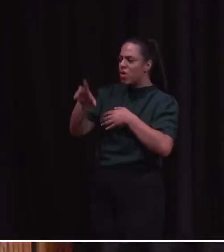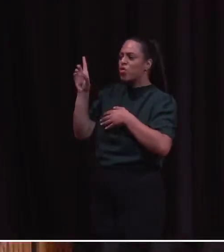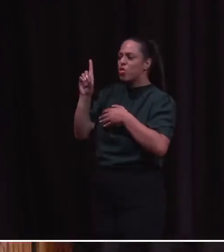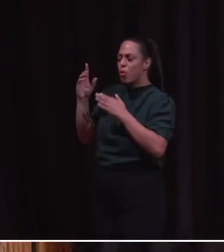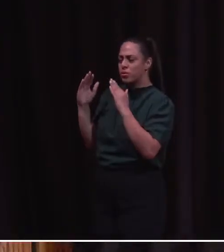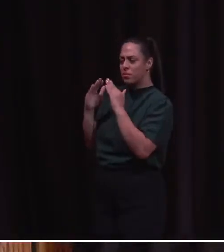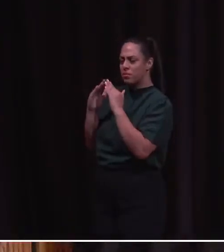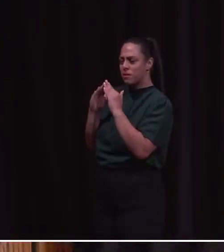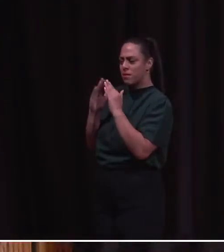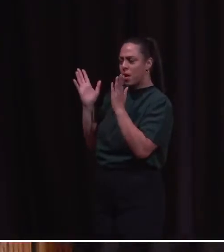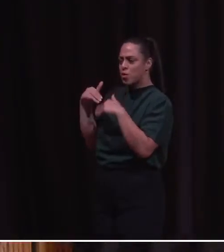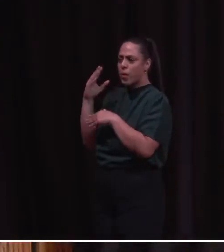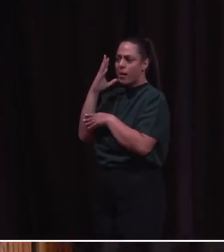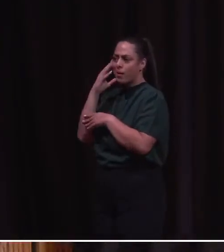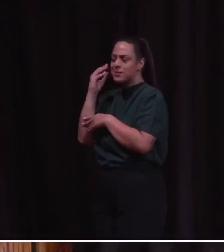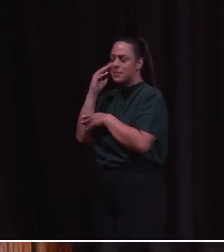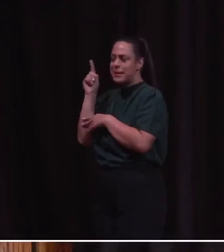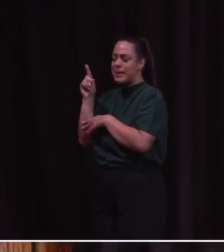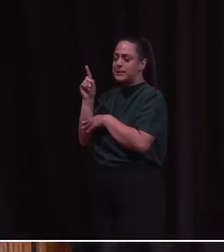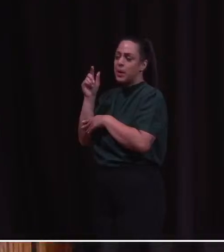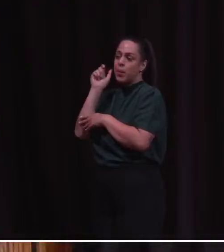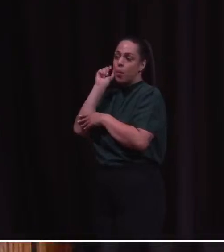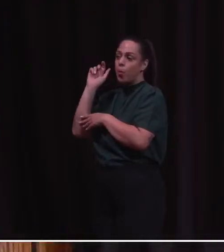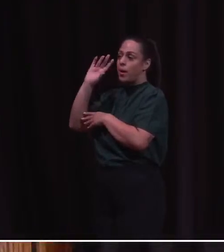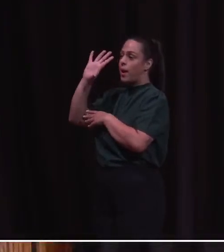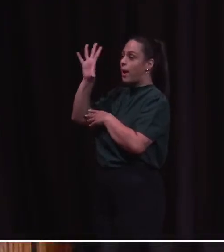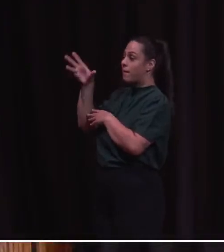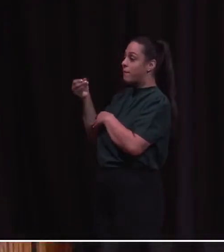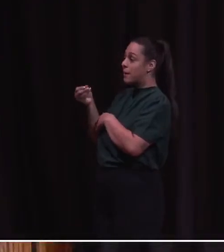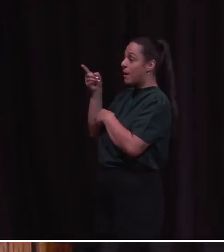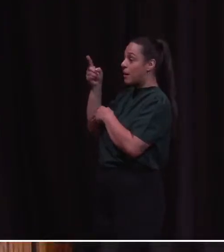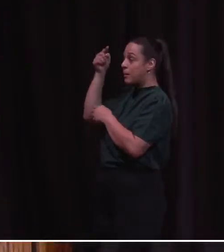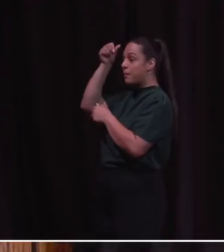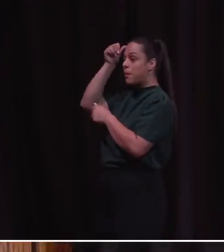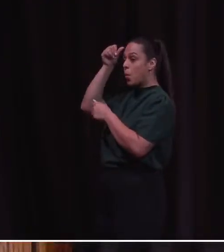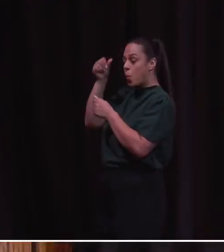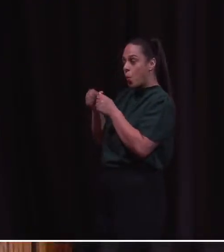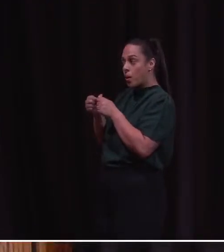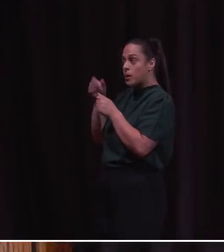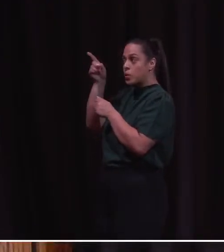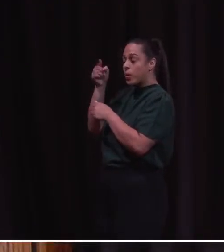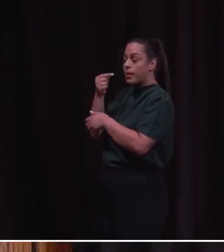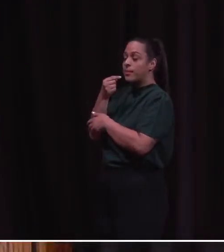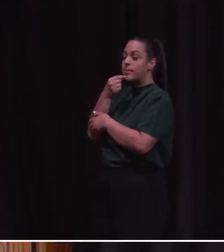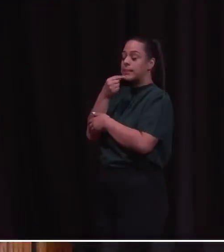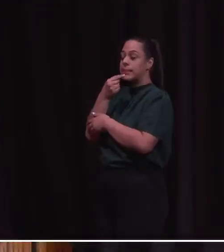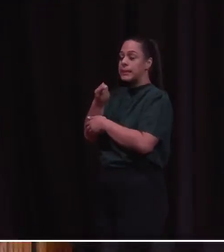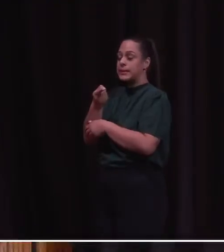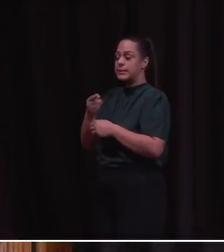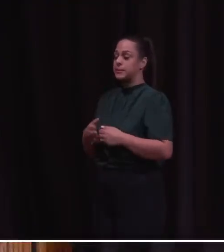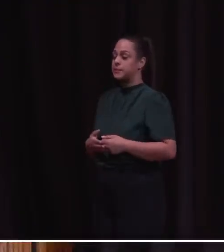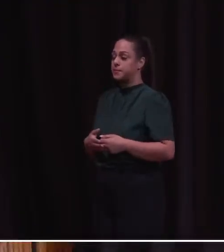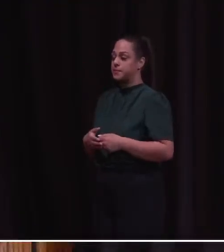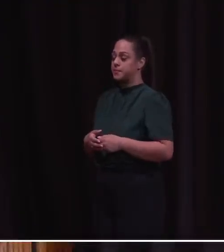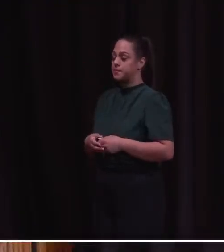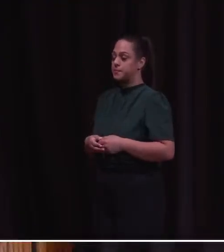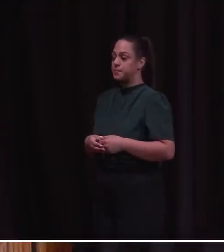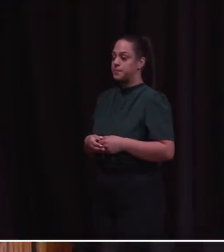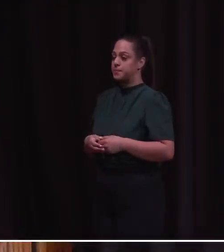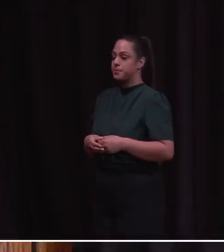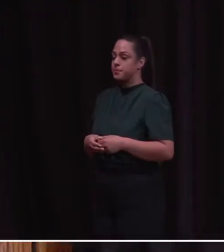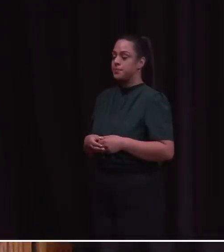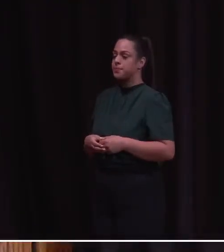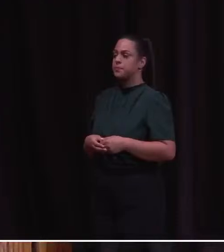And I remember the bell hooks quote again, black folks associated whiteness with the terrible, the terrifying.